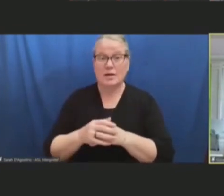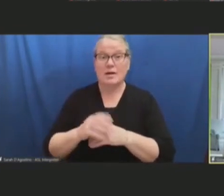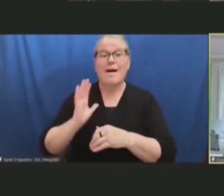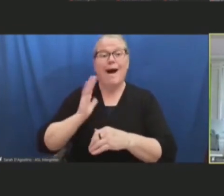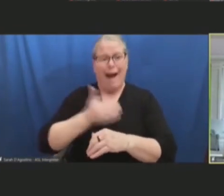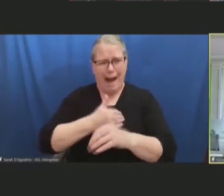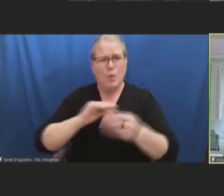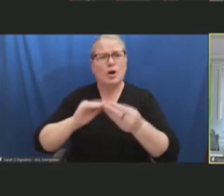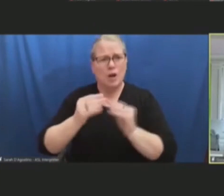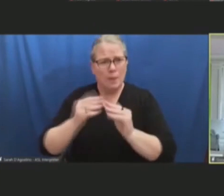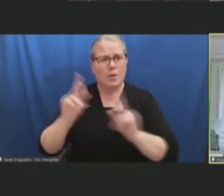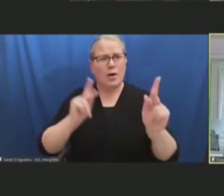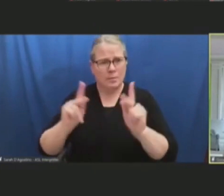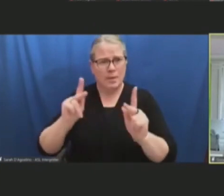continues to trend down slightly,